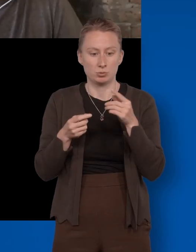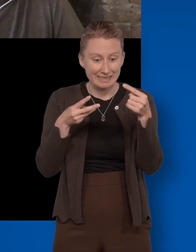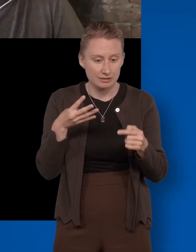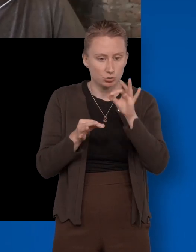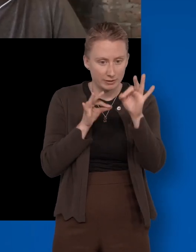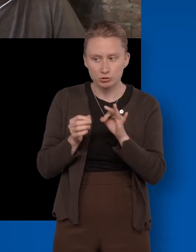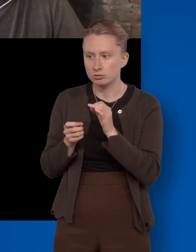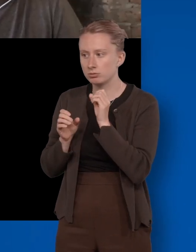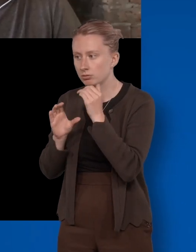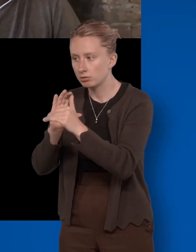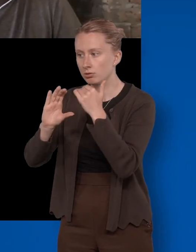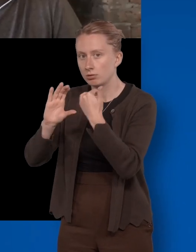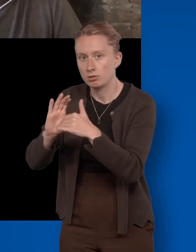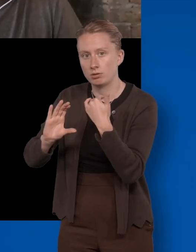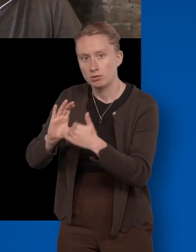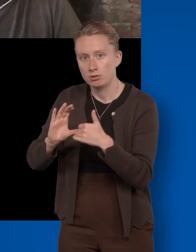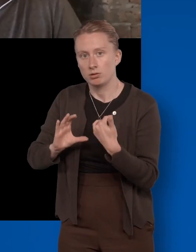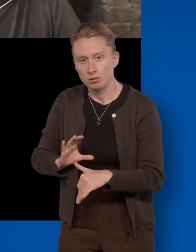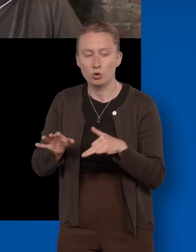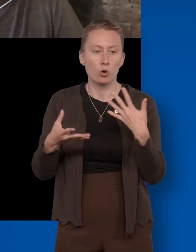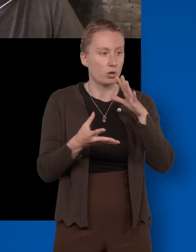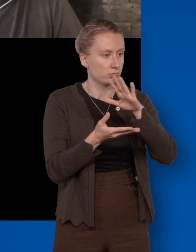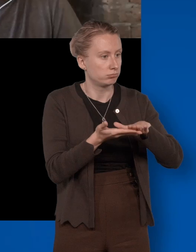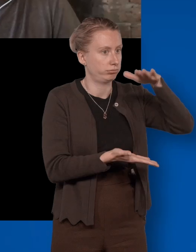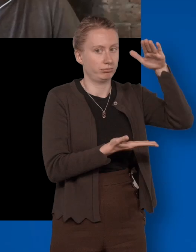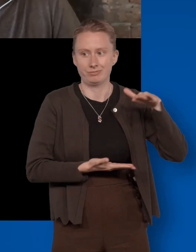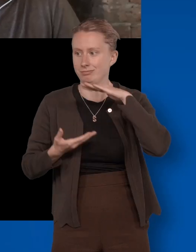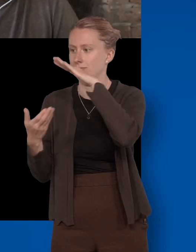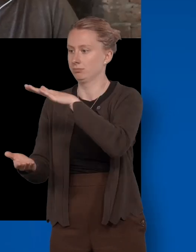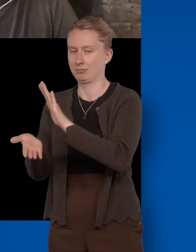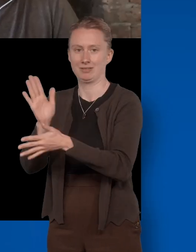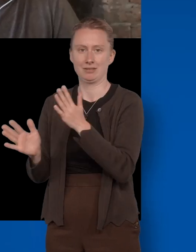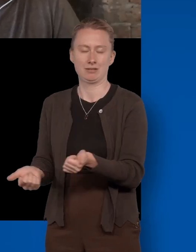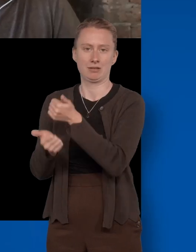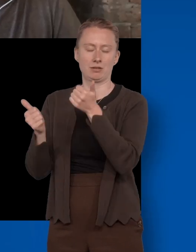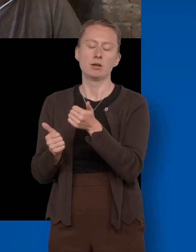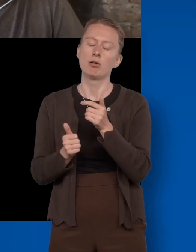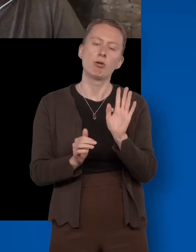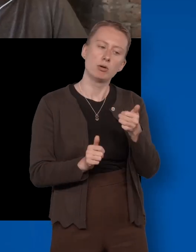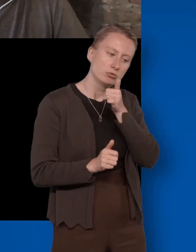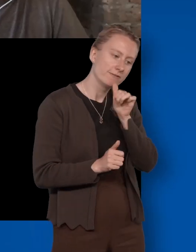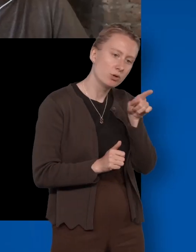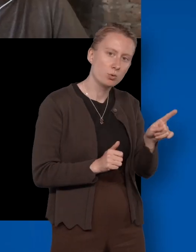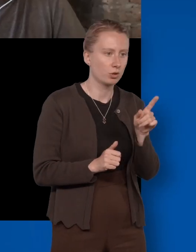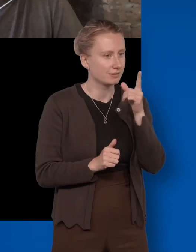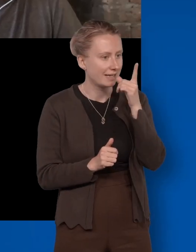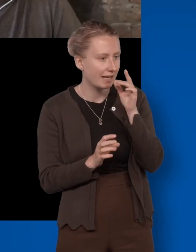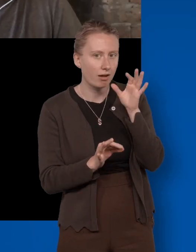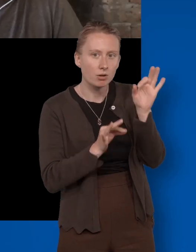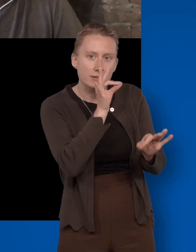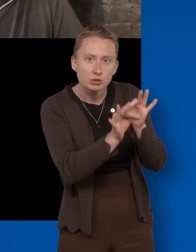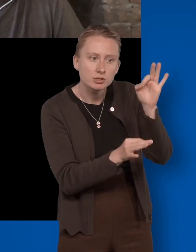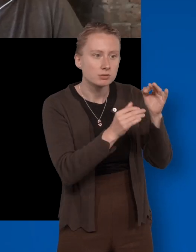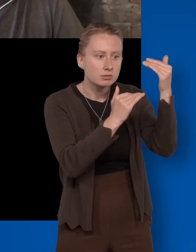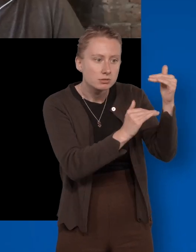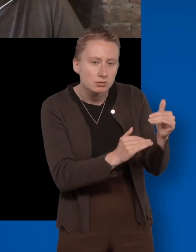every question, or you just throw all the survey at the same time. We prefer having a pipeline where we send individual questions to